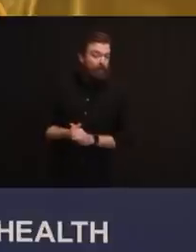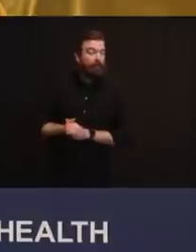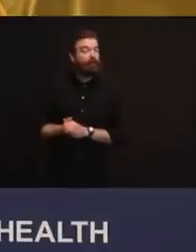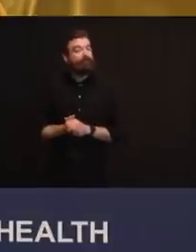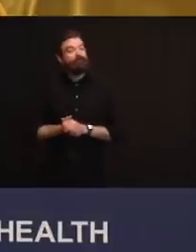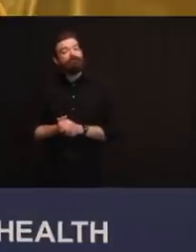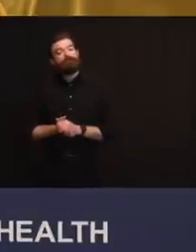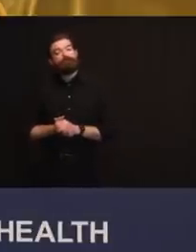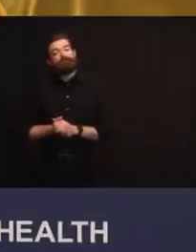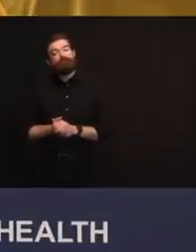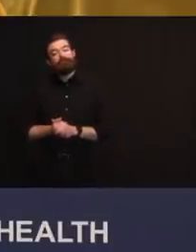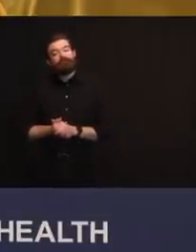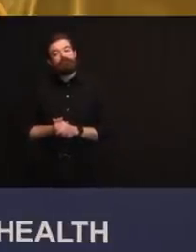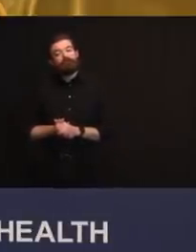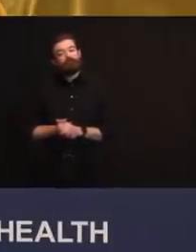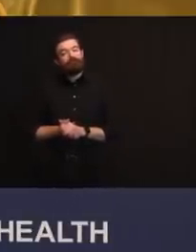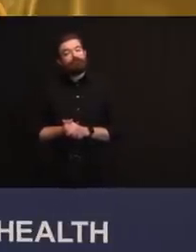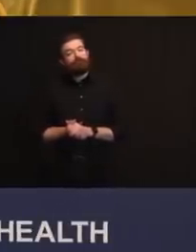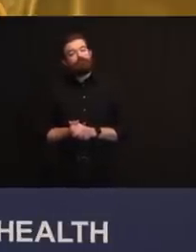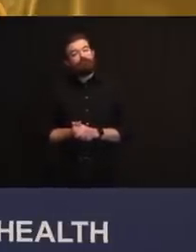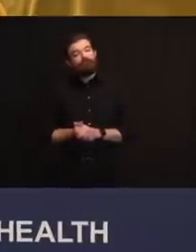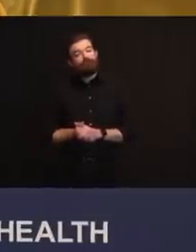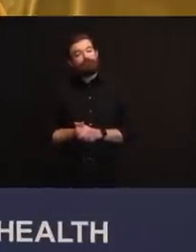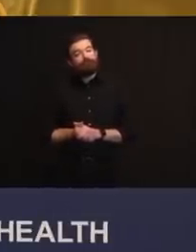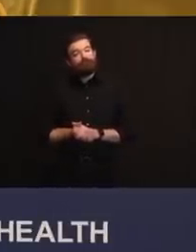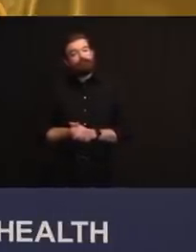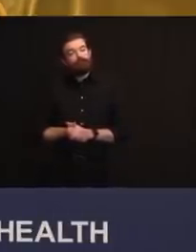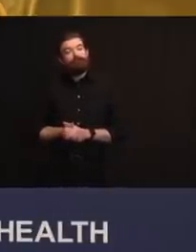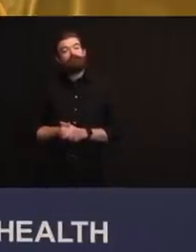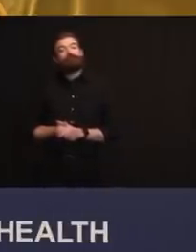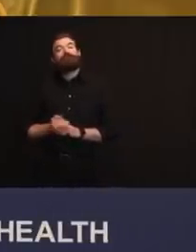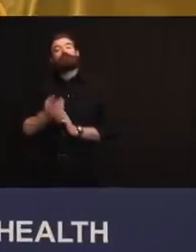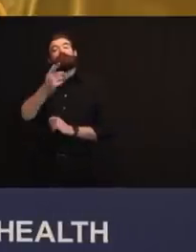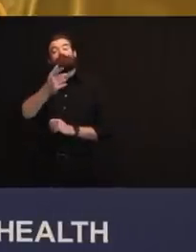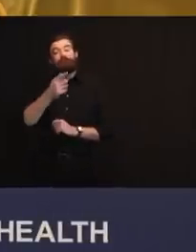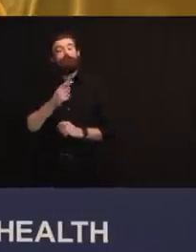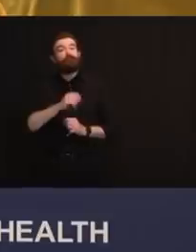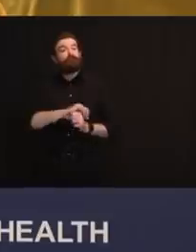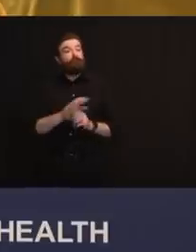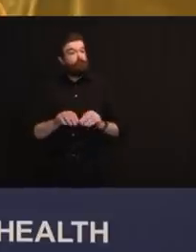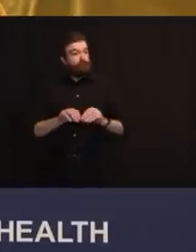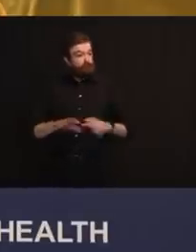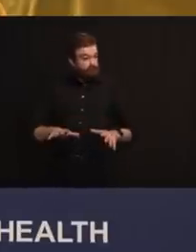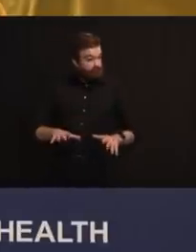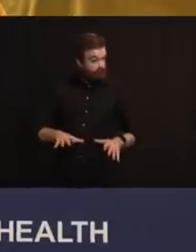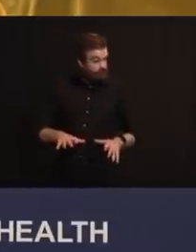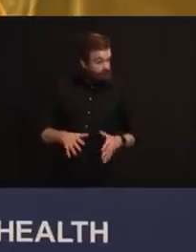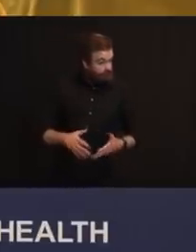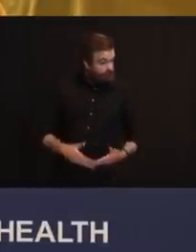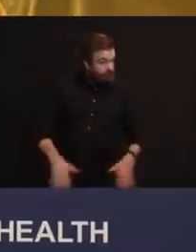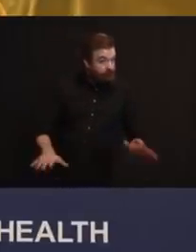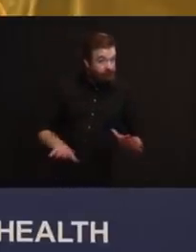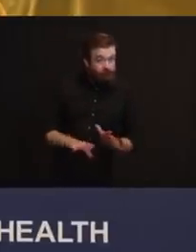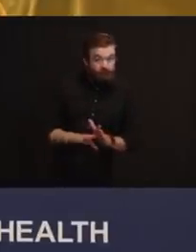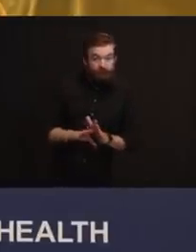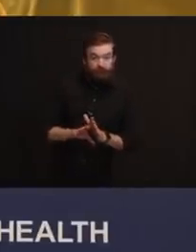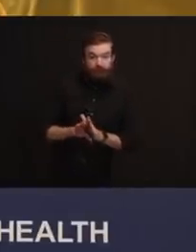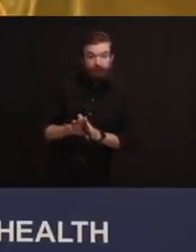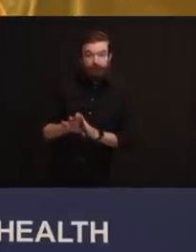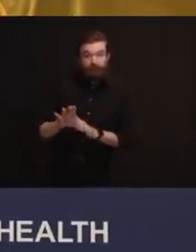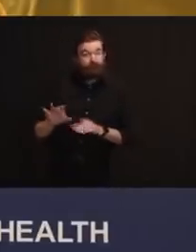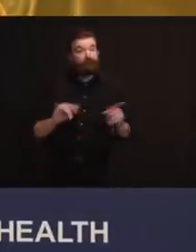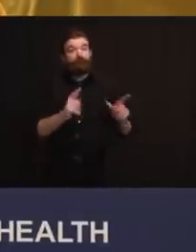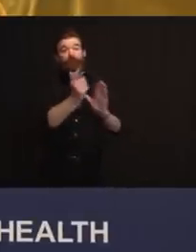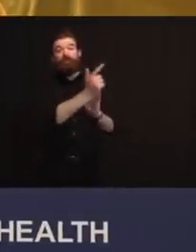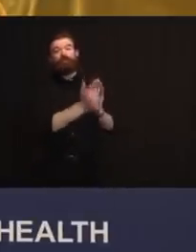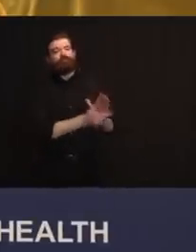particularly given we're going to be coming out of a pandemic, it's going to have an enormous impact, positive impact, on rebuilding our economy as